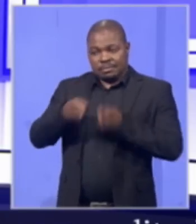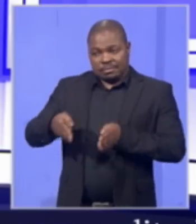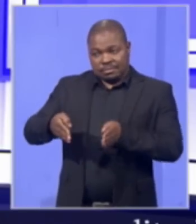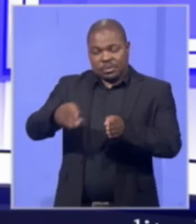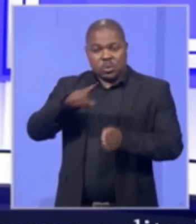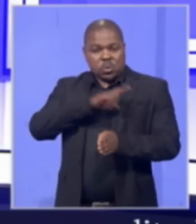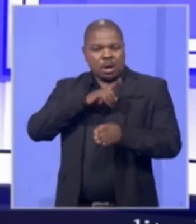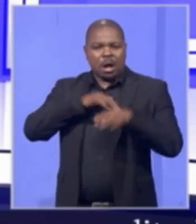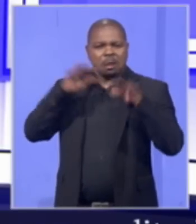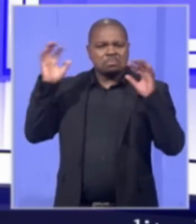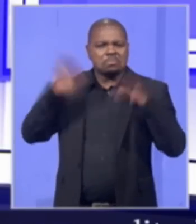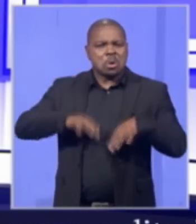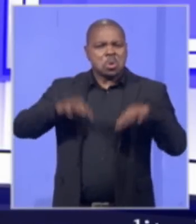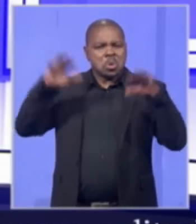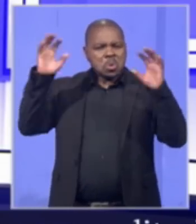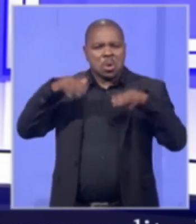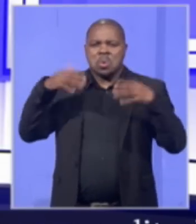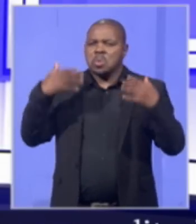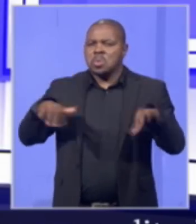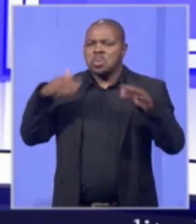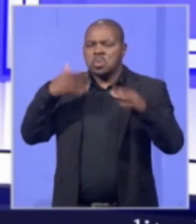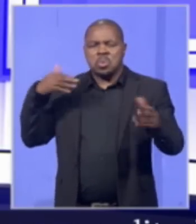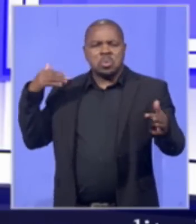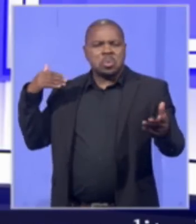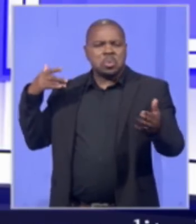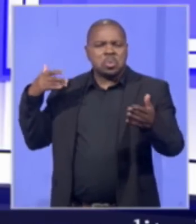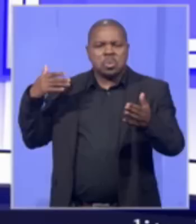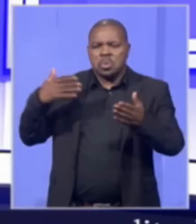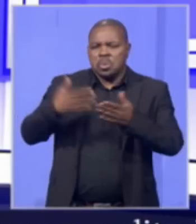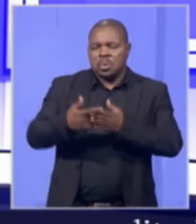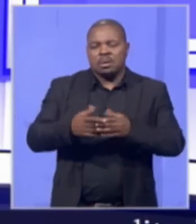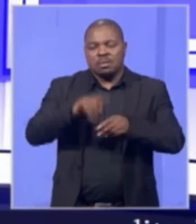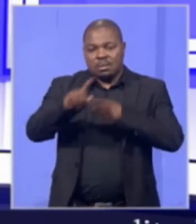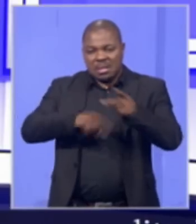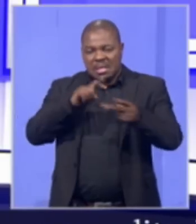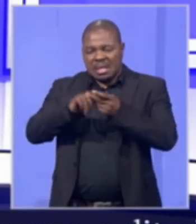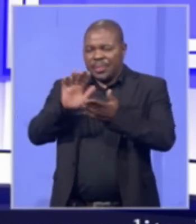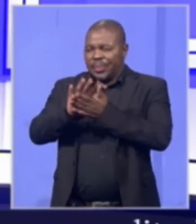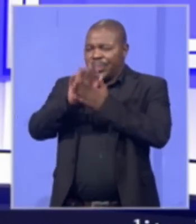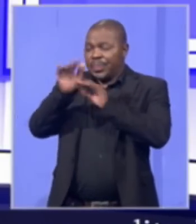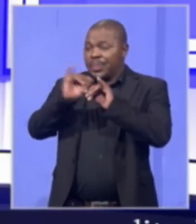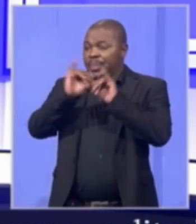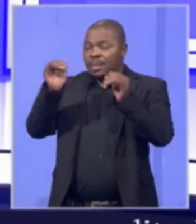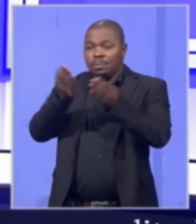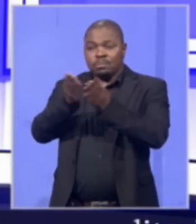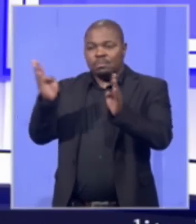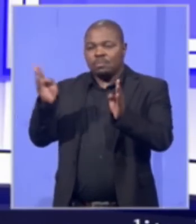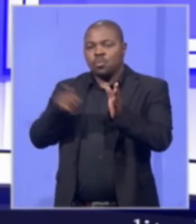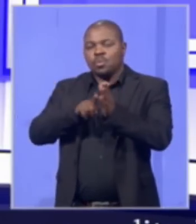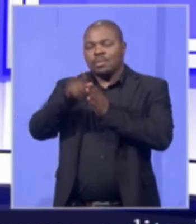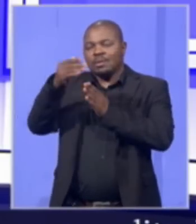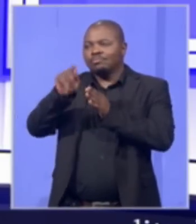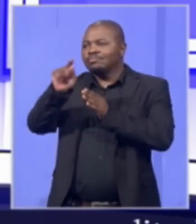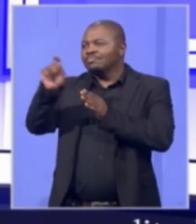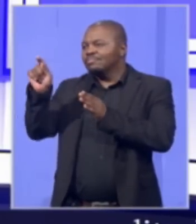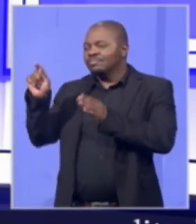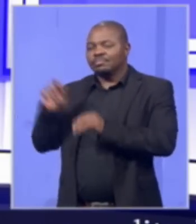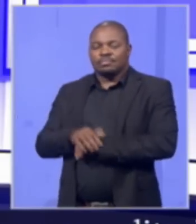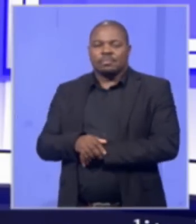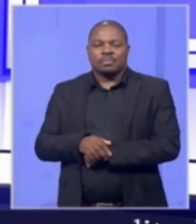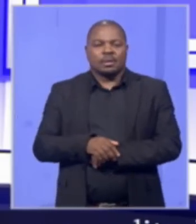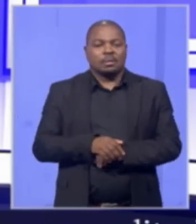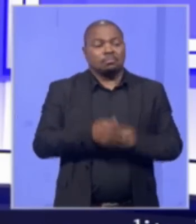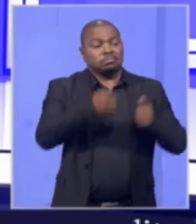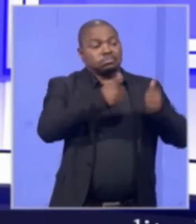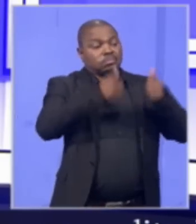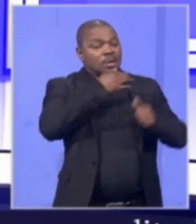ga dipula tse di maatla tse di neleng lobaka le leleele tse di bakileng tshenyo e seng kana ka sepe mo mafelong a mantsi. Batlhankedi ba